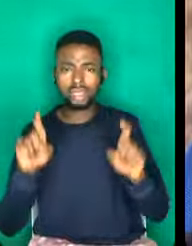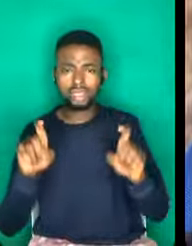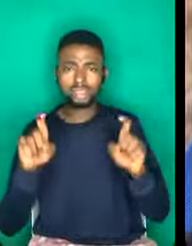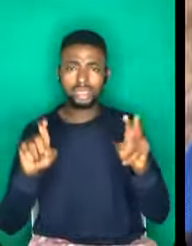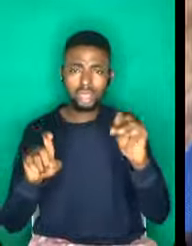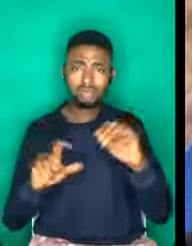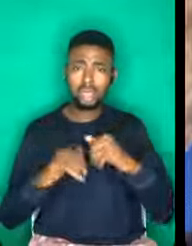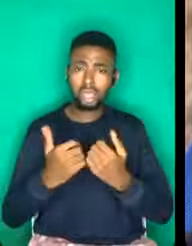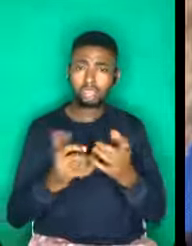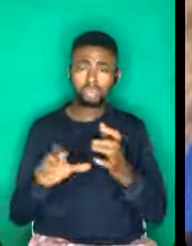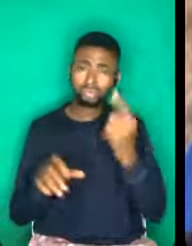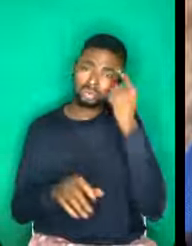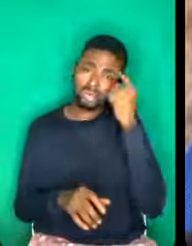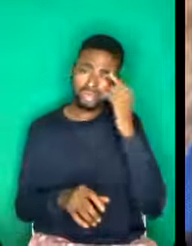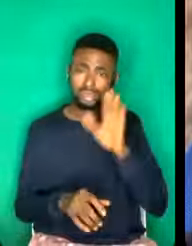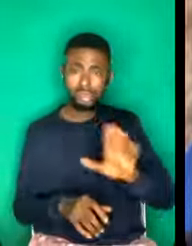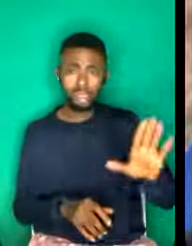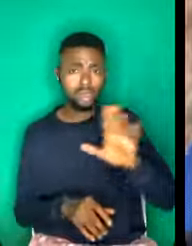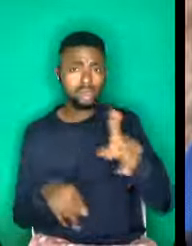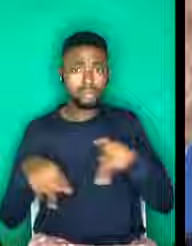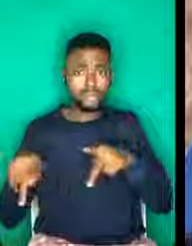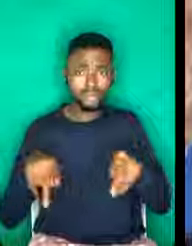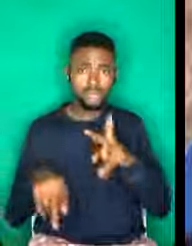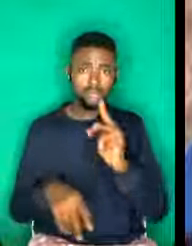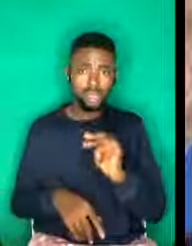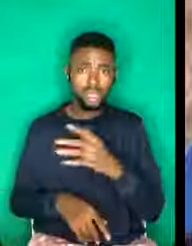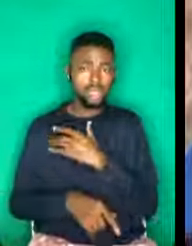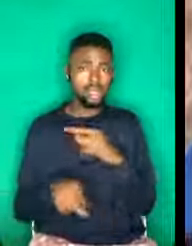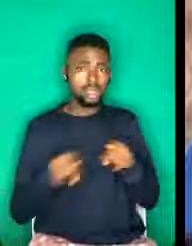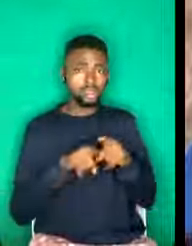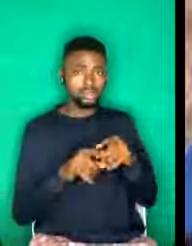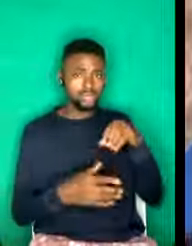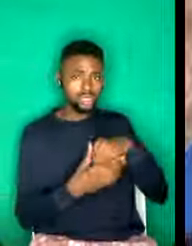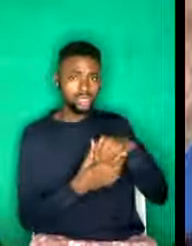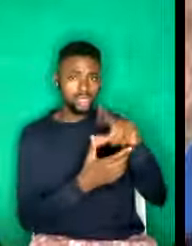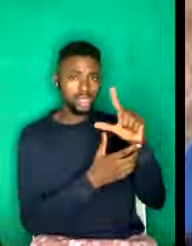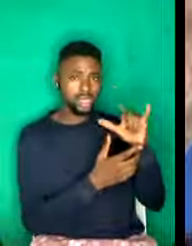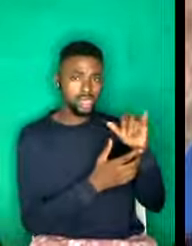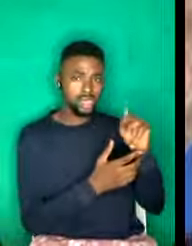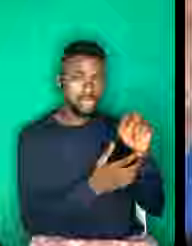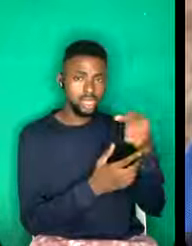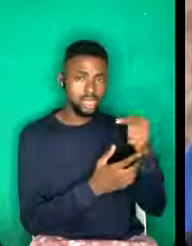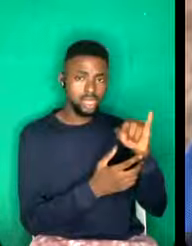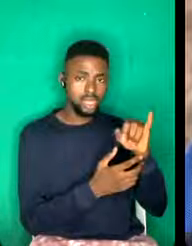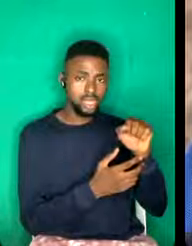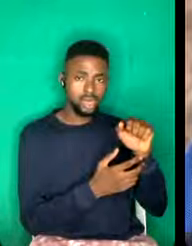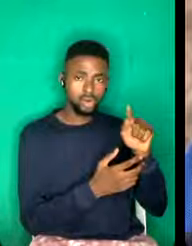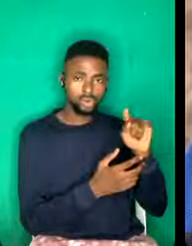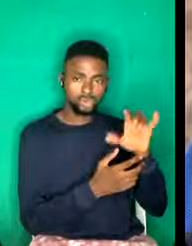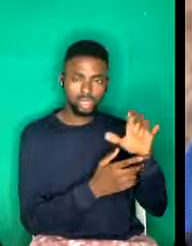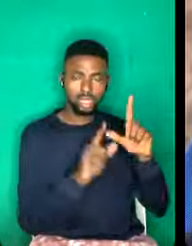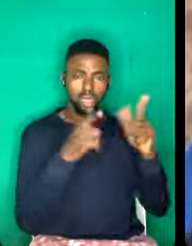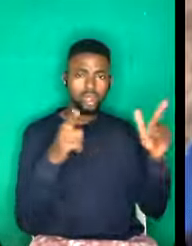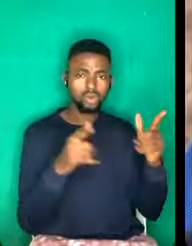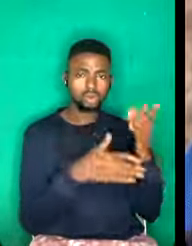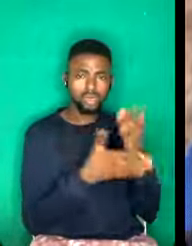performance is? And also in the linguistic part, that's maybe speaking with sign. How can you compare